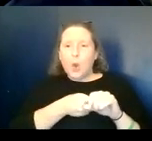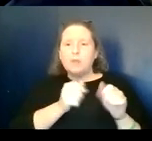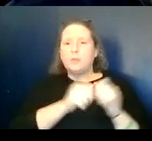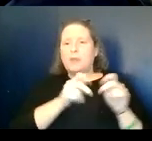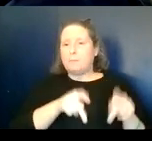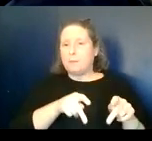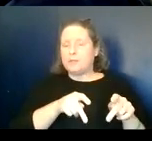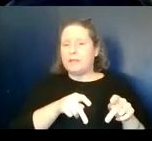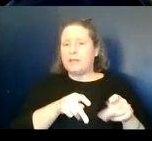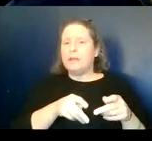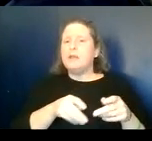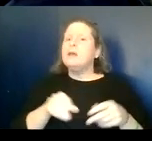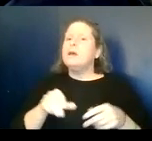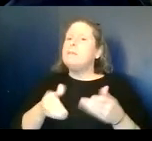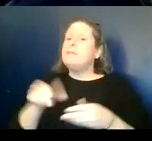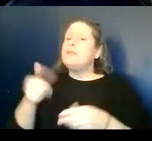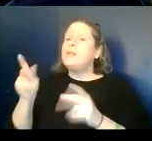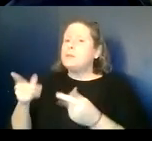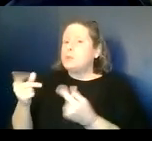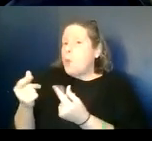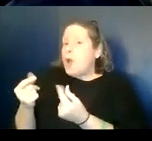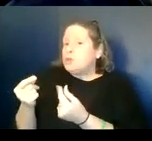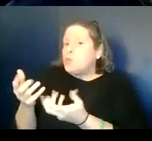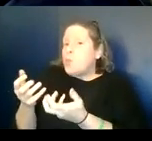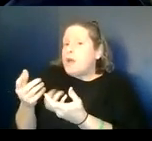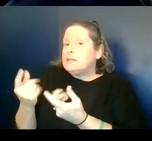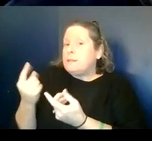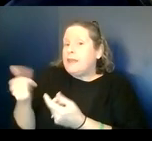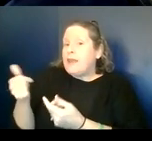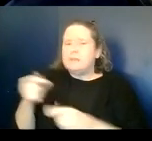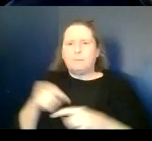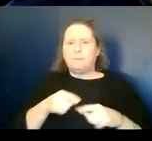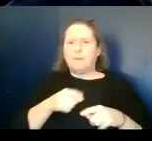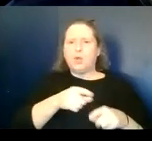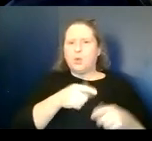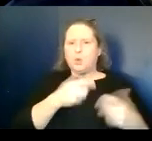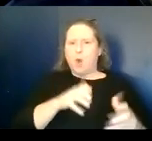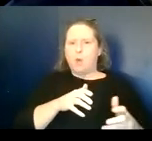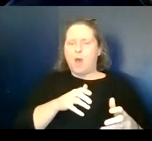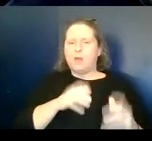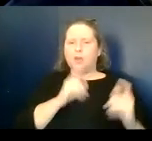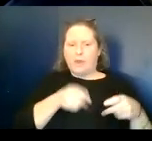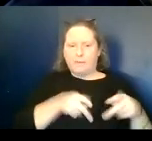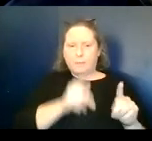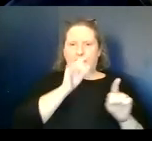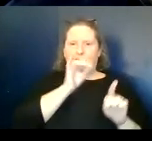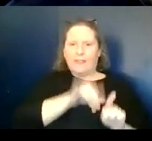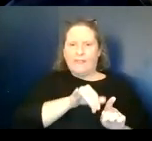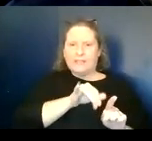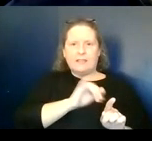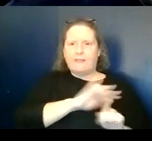that the other person wants to do something else, but you're not into that. So you want to make sure that that person